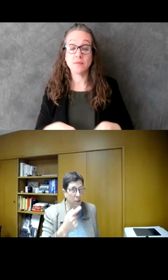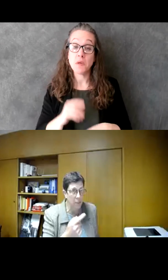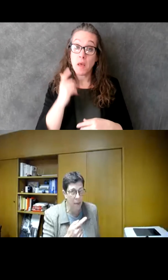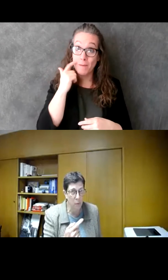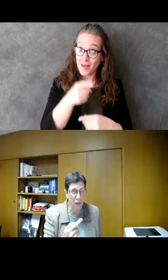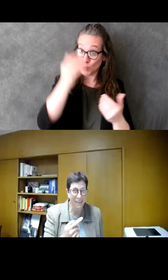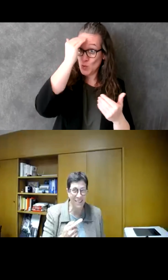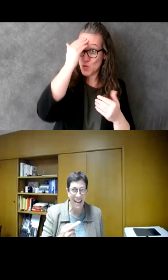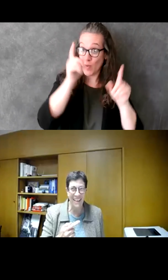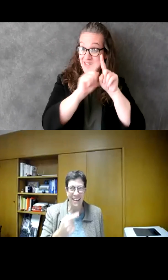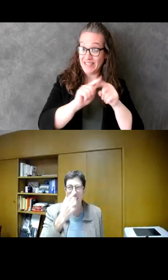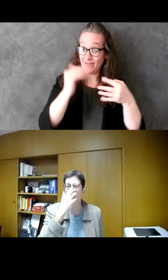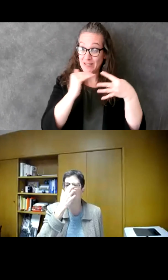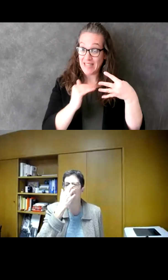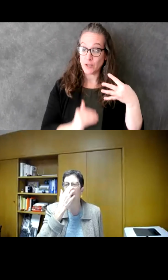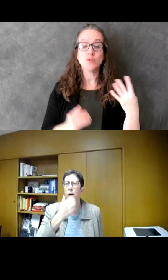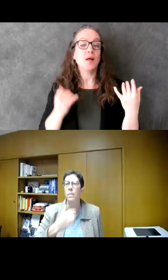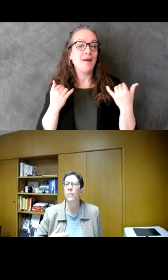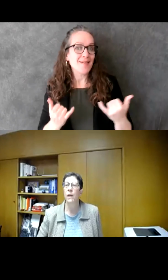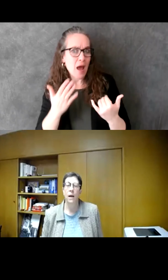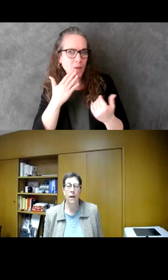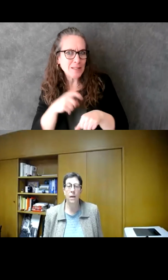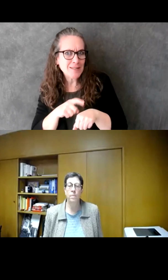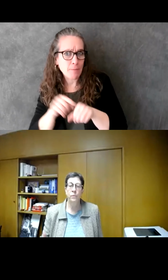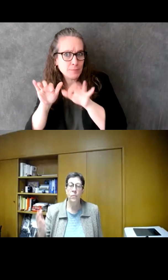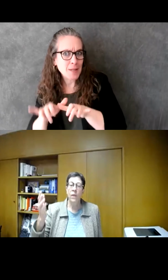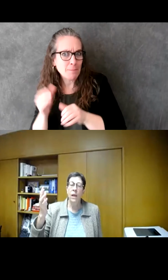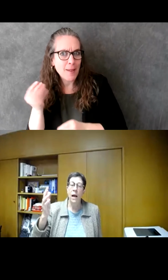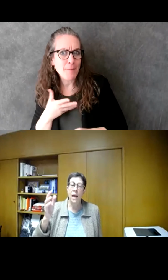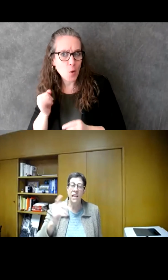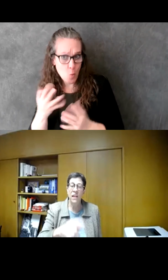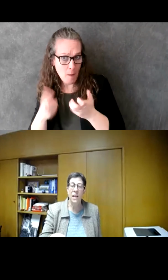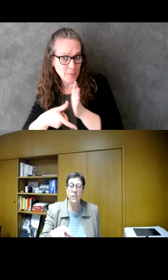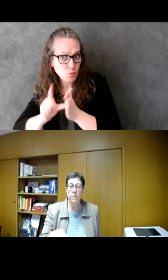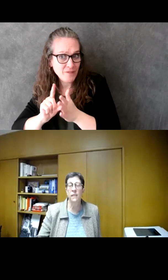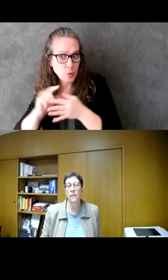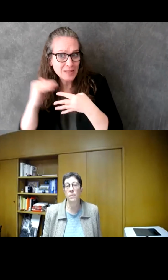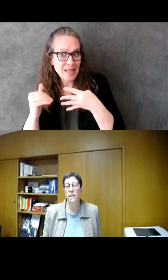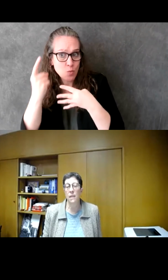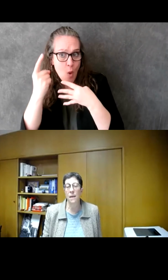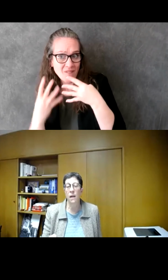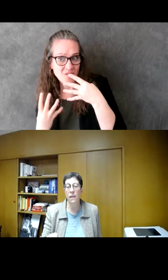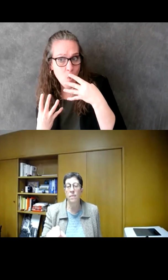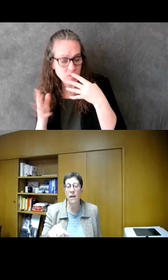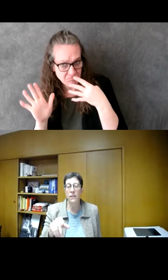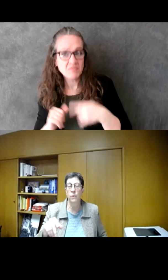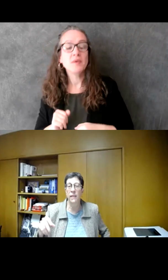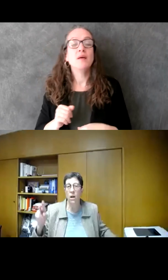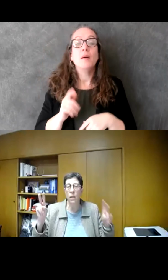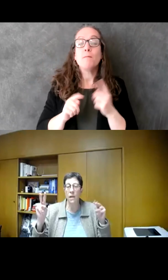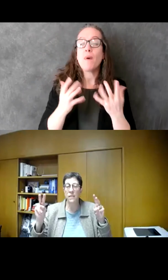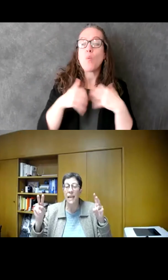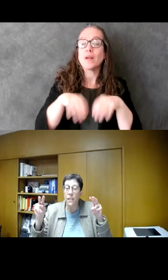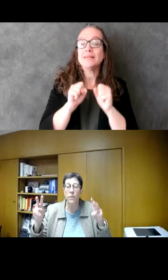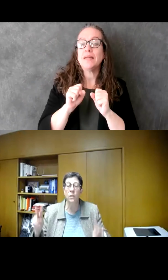now's a good time to put it in the chat and ask me to review them. I thought I would spend a little bit of time talking about these, what they